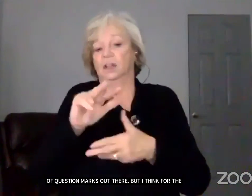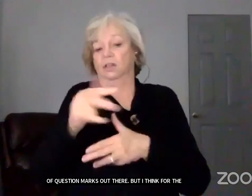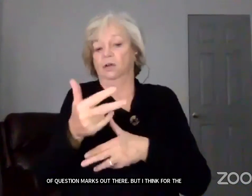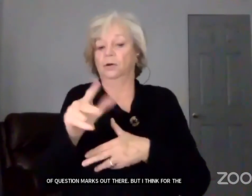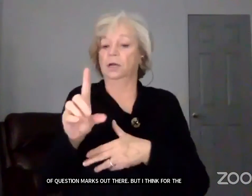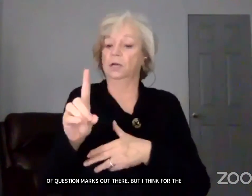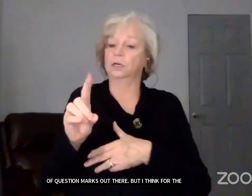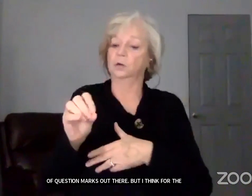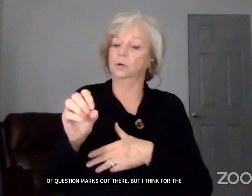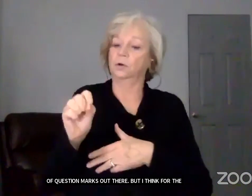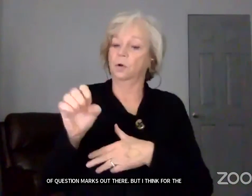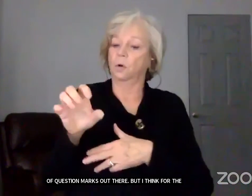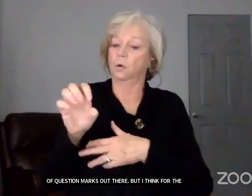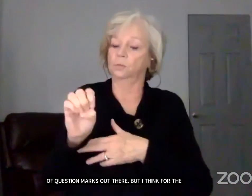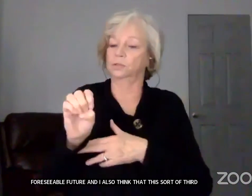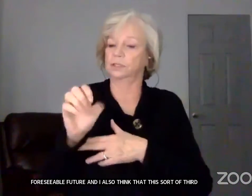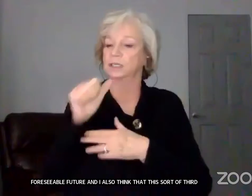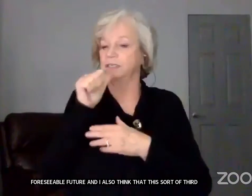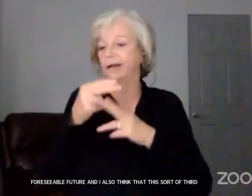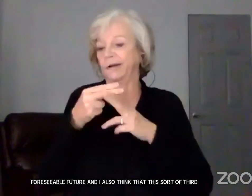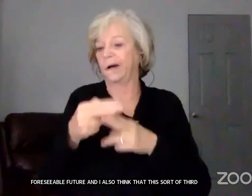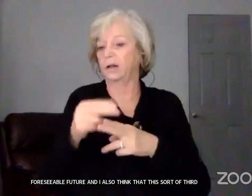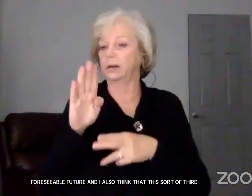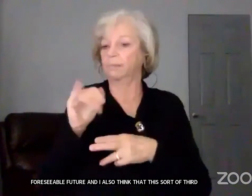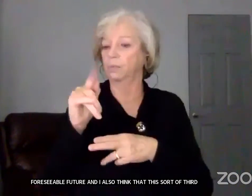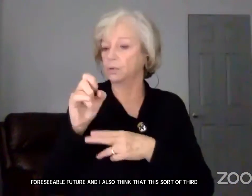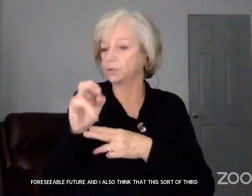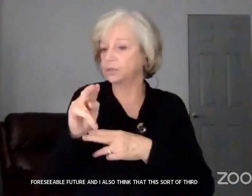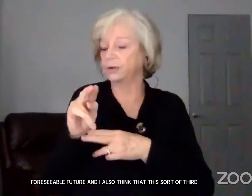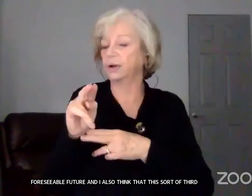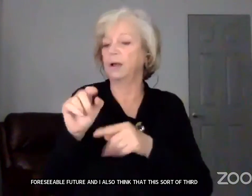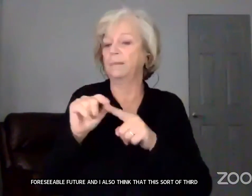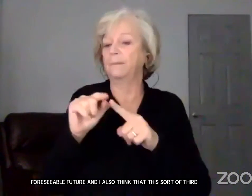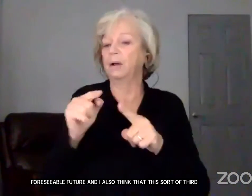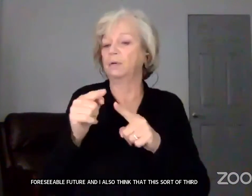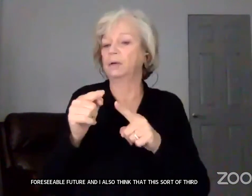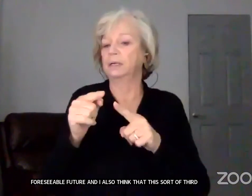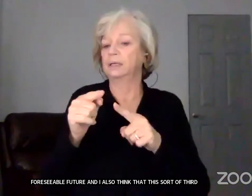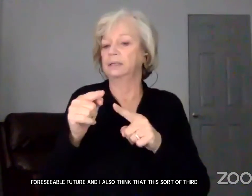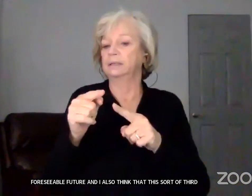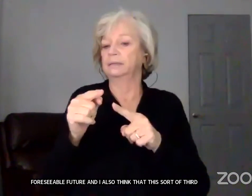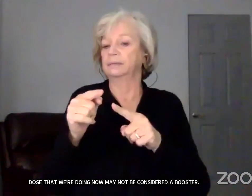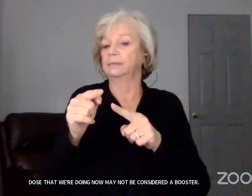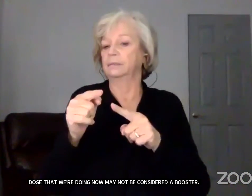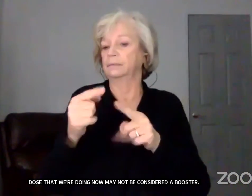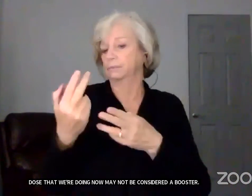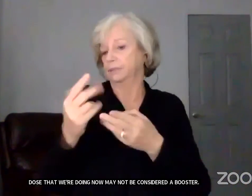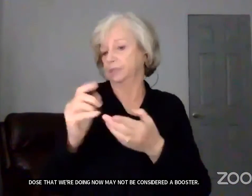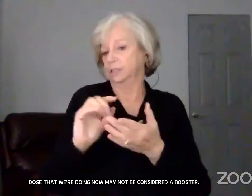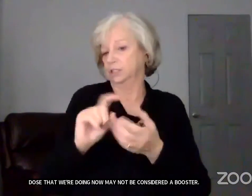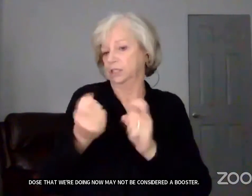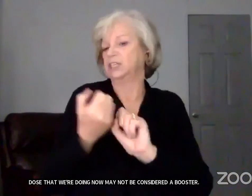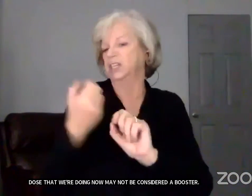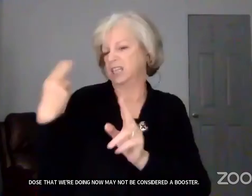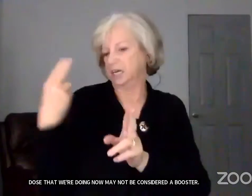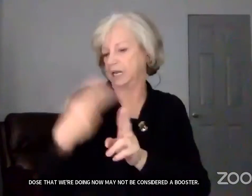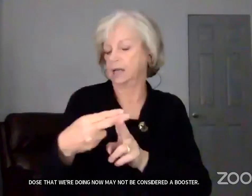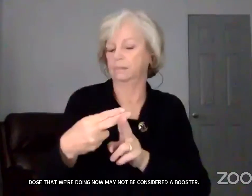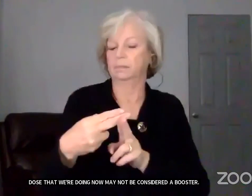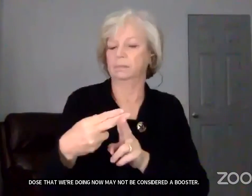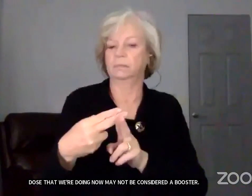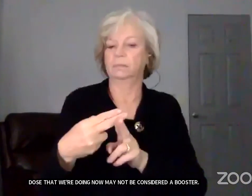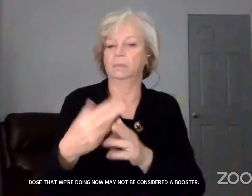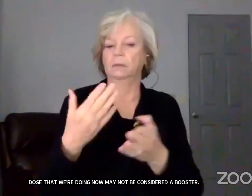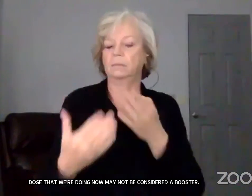now may not be considered or called a booster. We may be redefining what the primary series is. So if this becomes like a vaccine that everyone gets